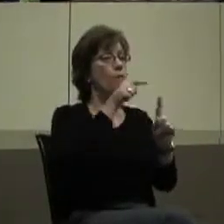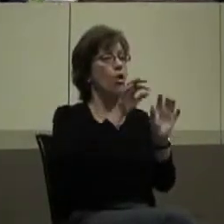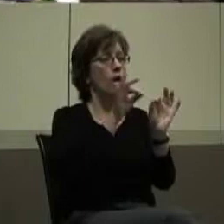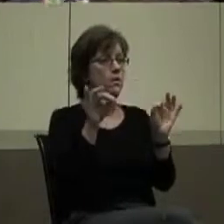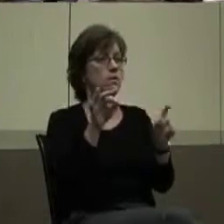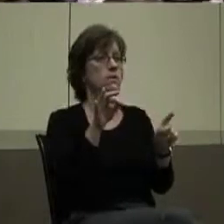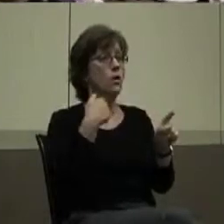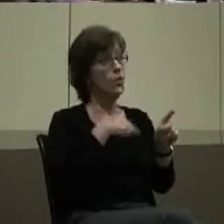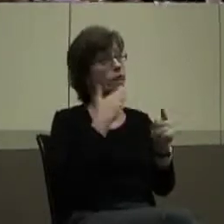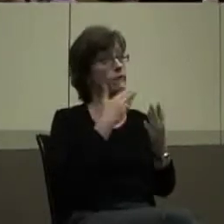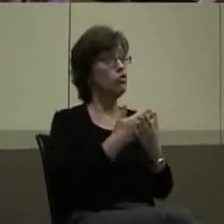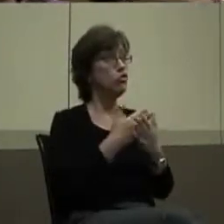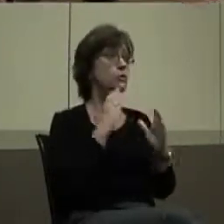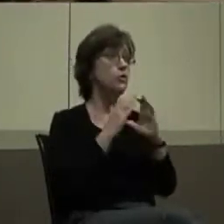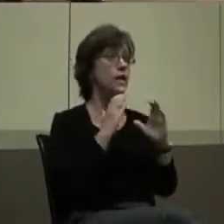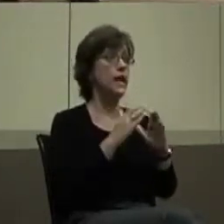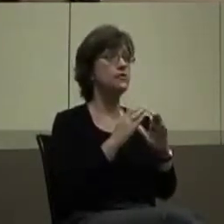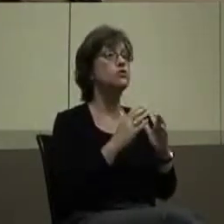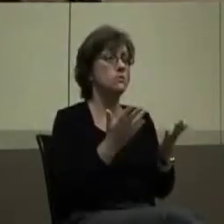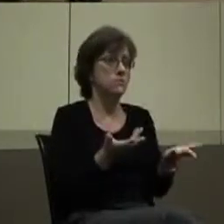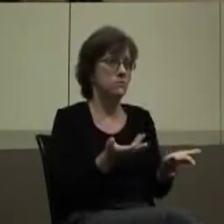good communication.